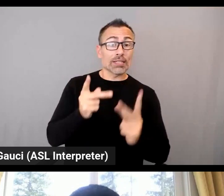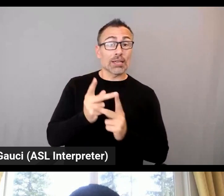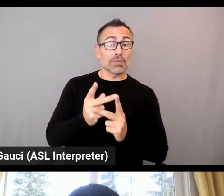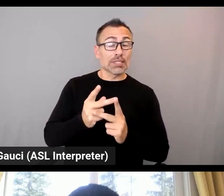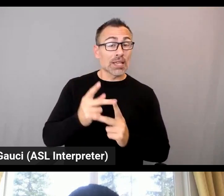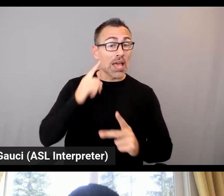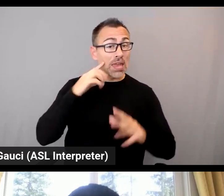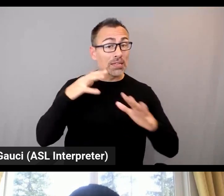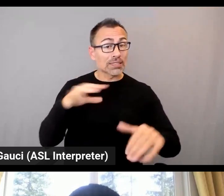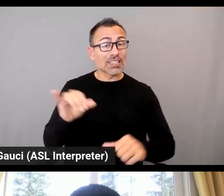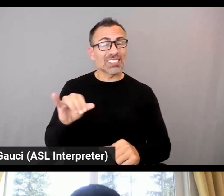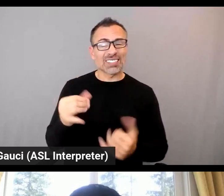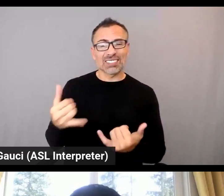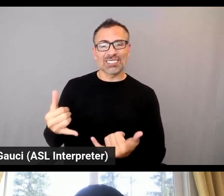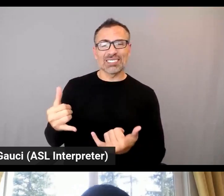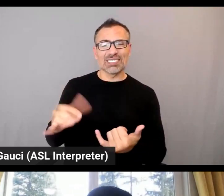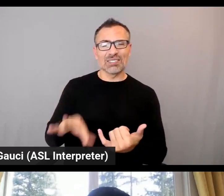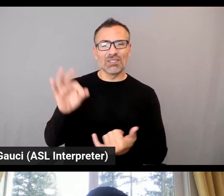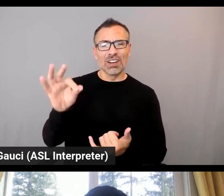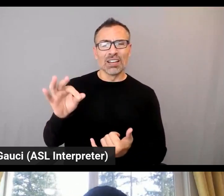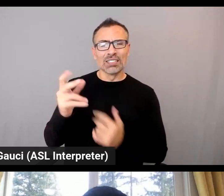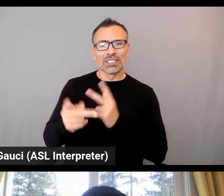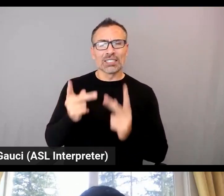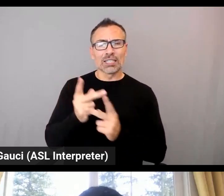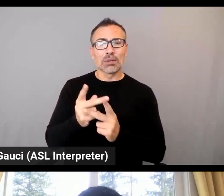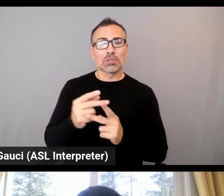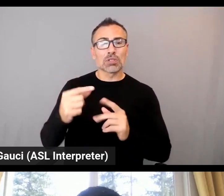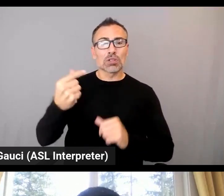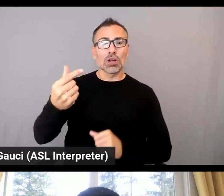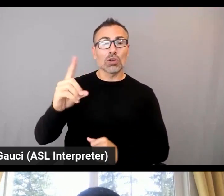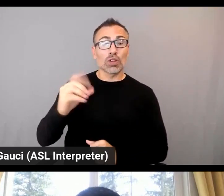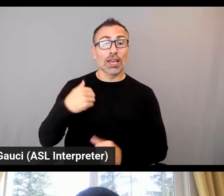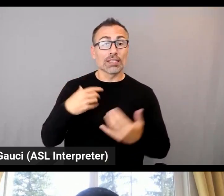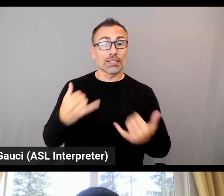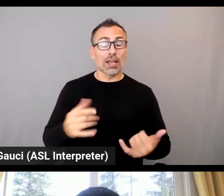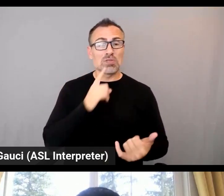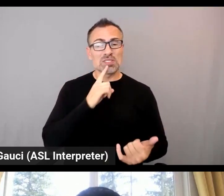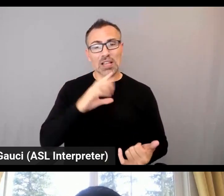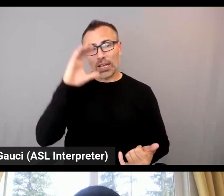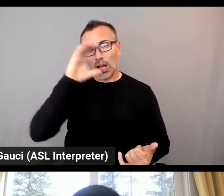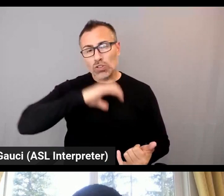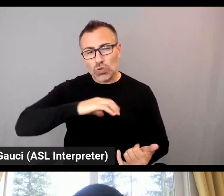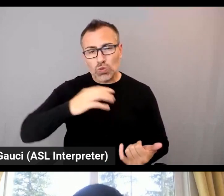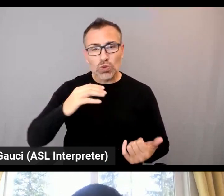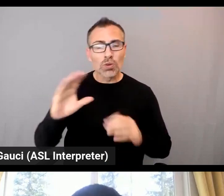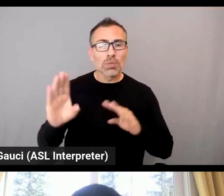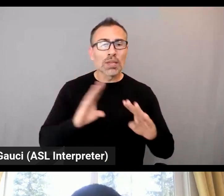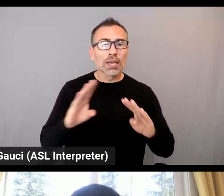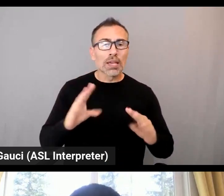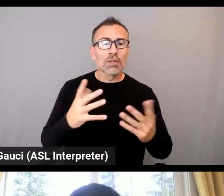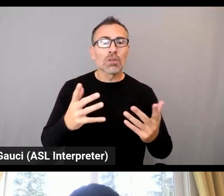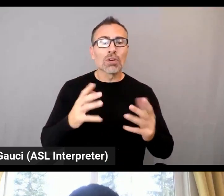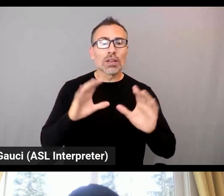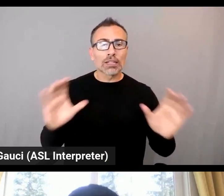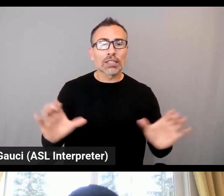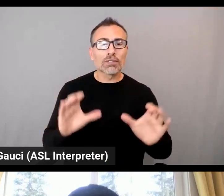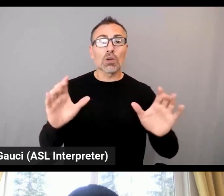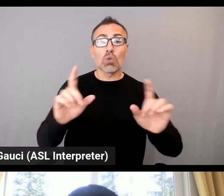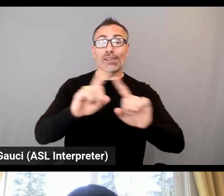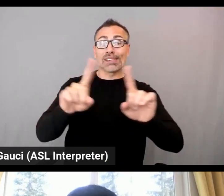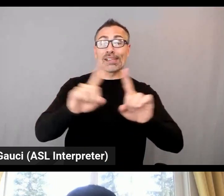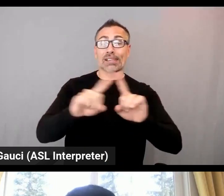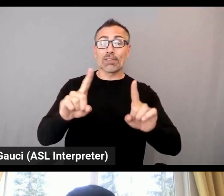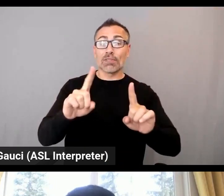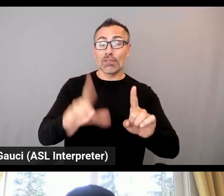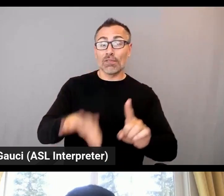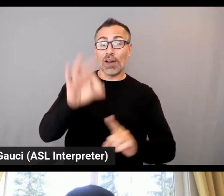existing finding types that GuardDuty has now is just like, unusual behavior and activity. What are the different finding types